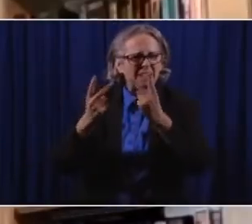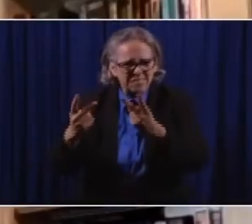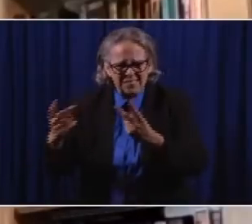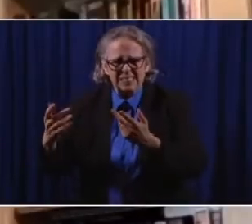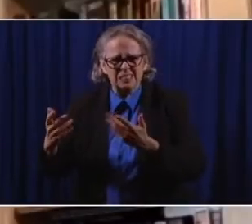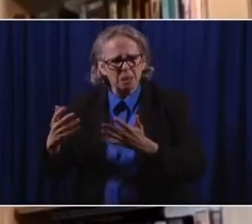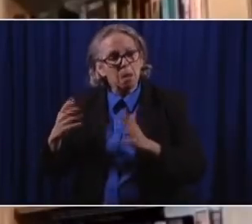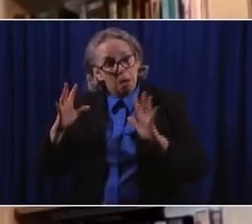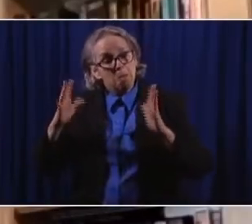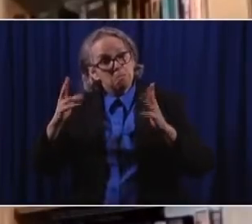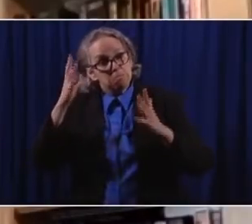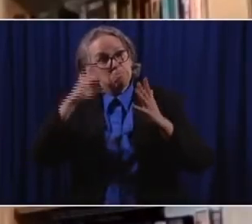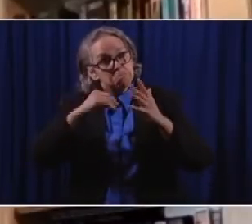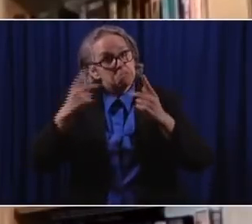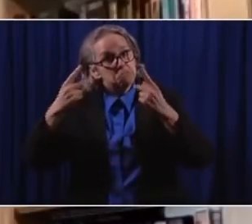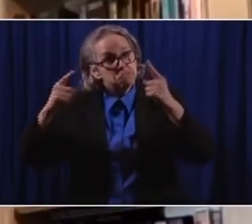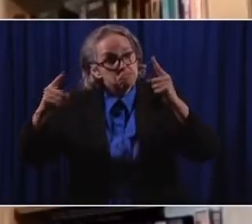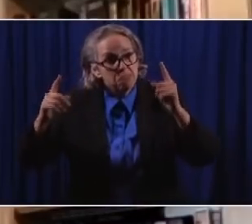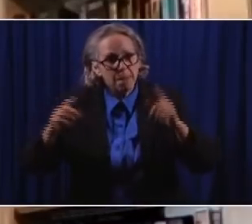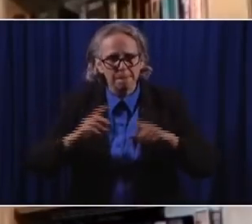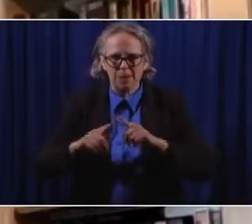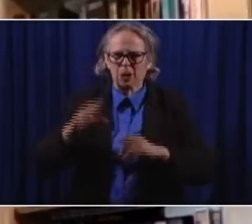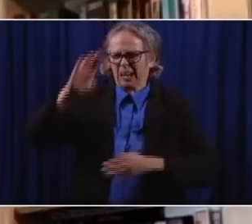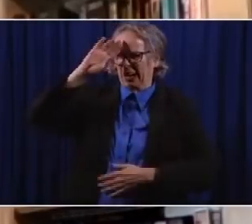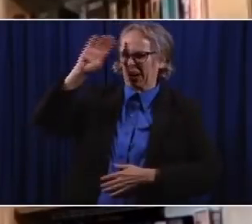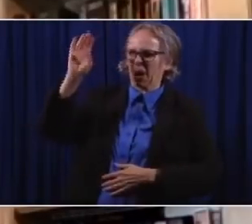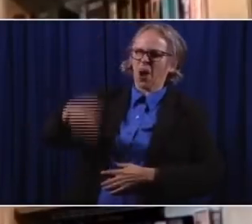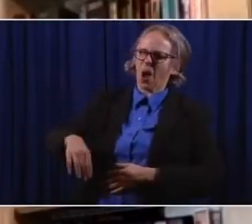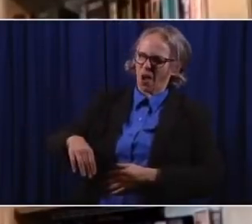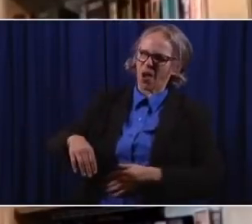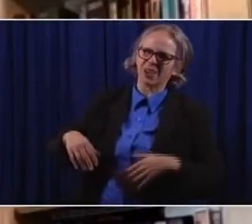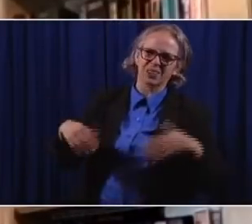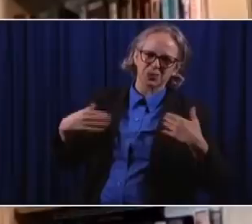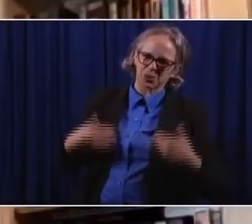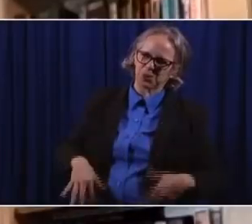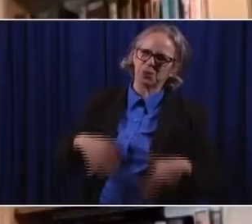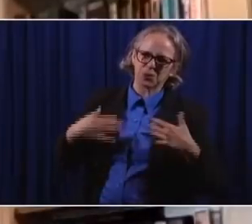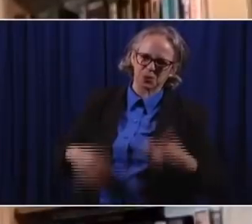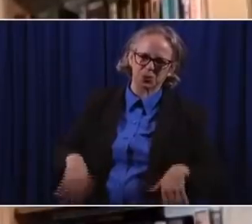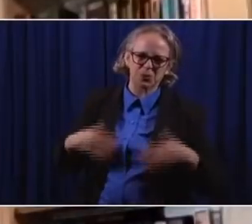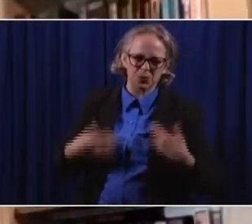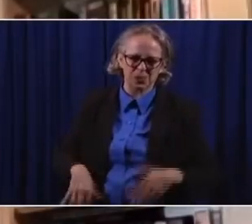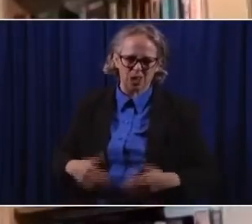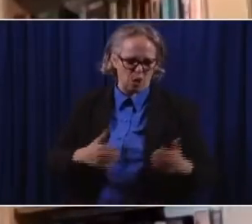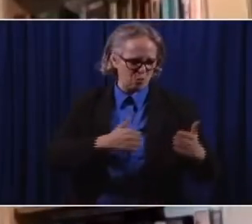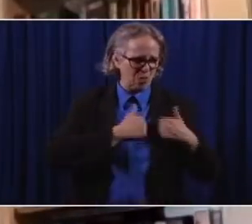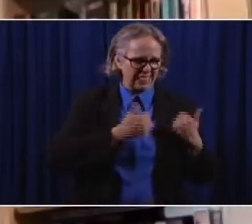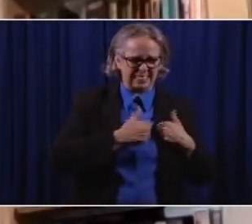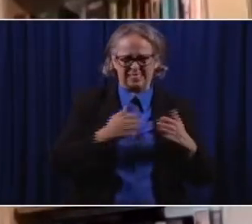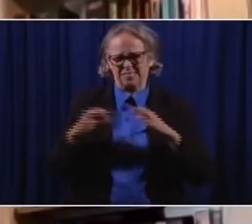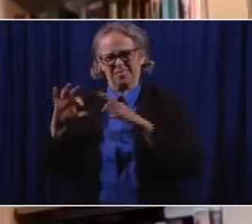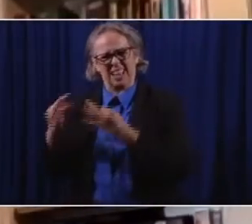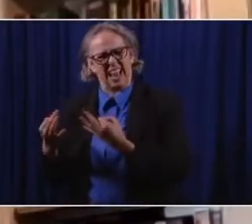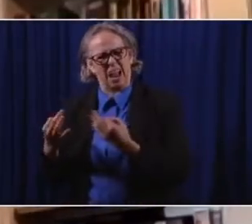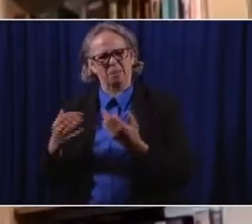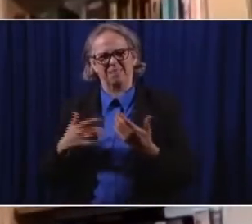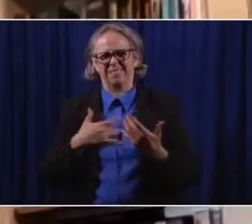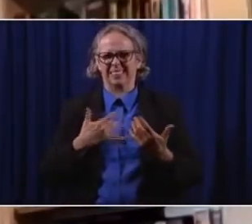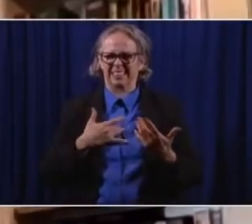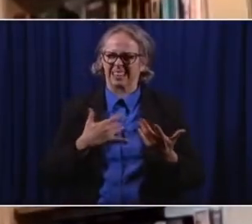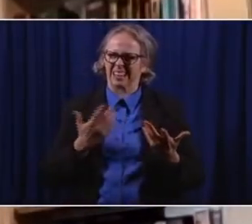know on the part of the individuals that we support, and certainly families, again, and friends, that actual